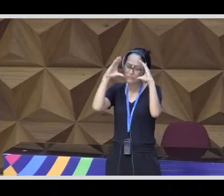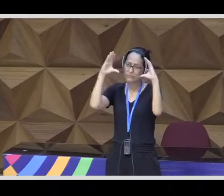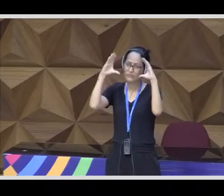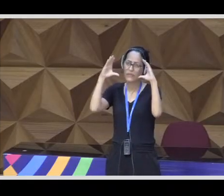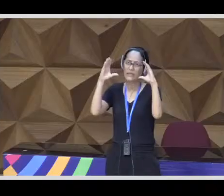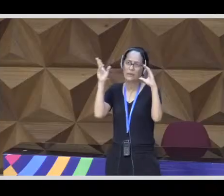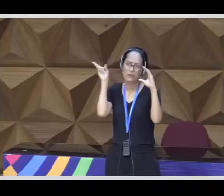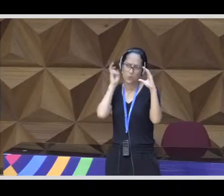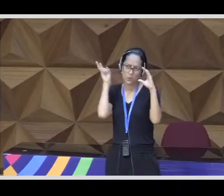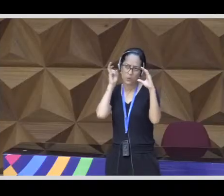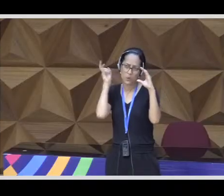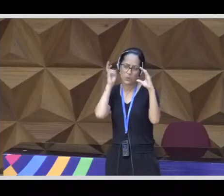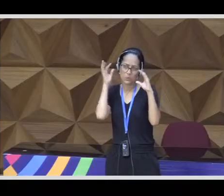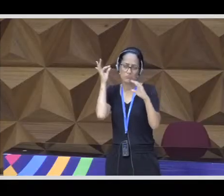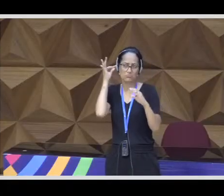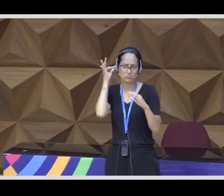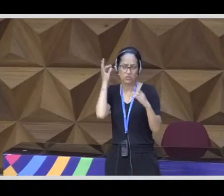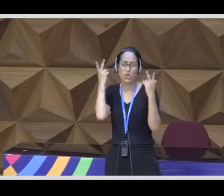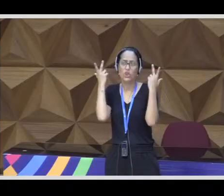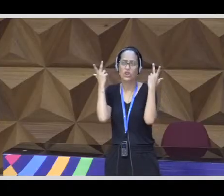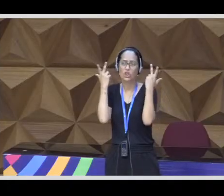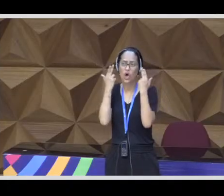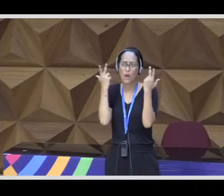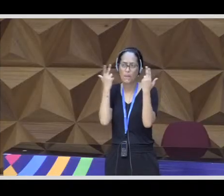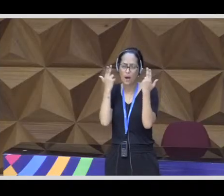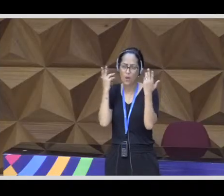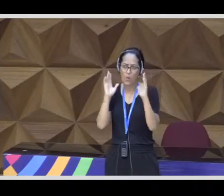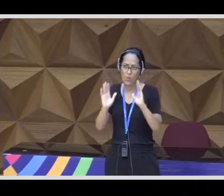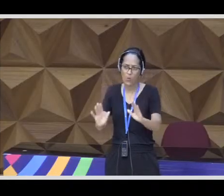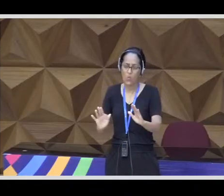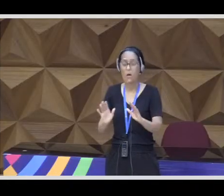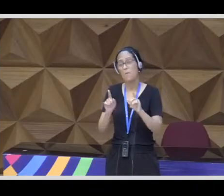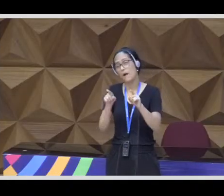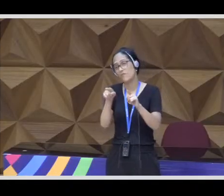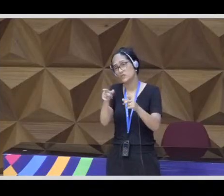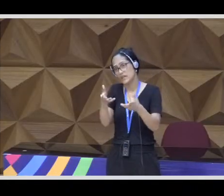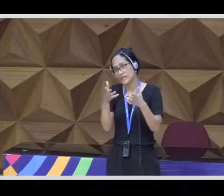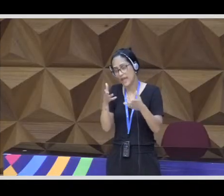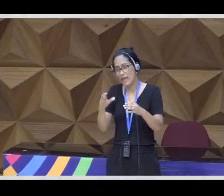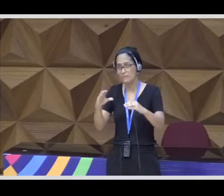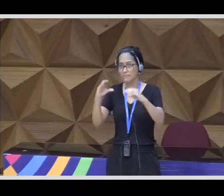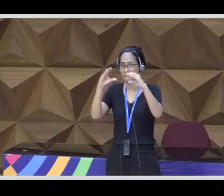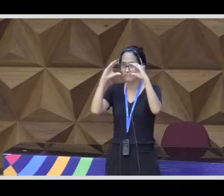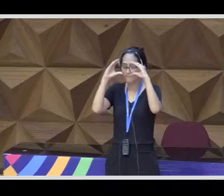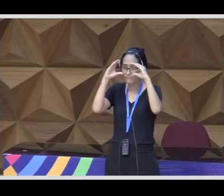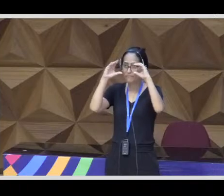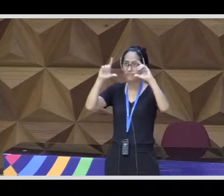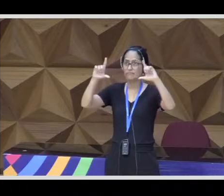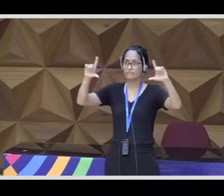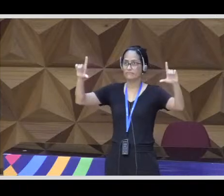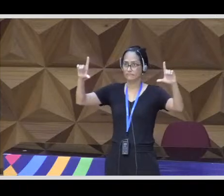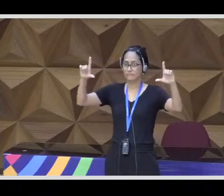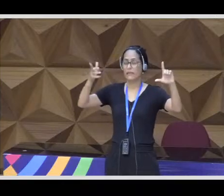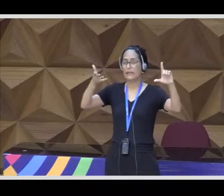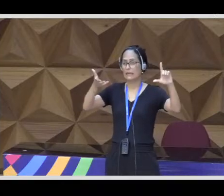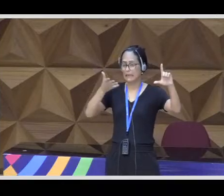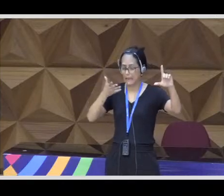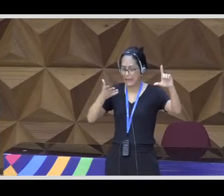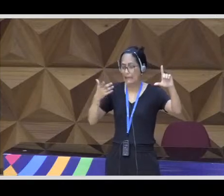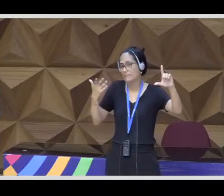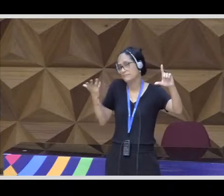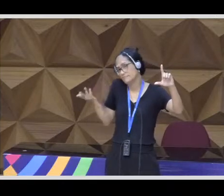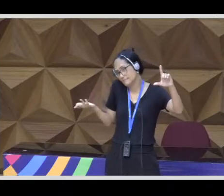you can do a lot without the visual display. But if you want a visual display, then yeah. Now, maybe you could do things